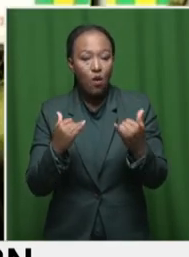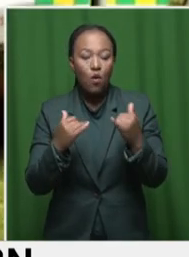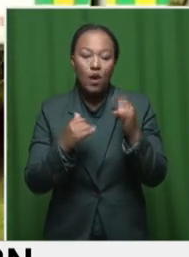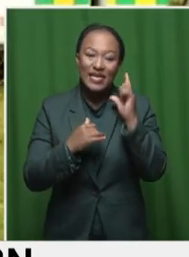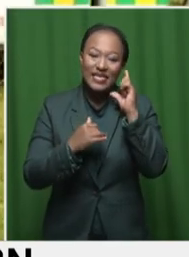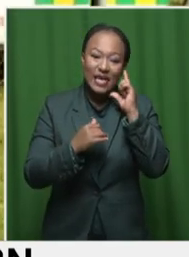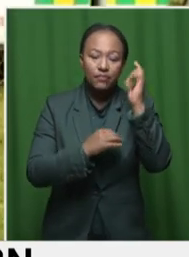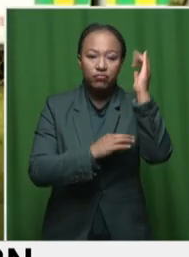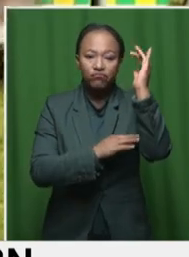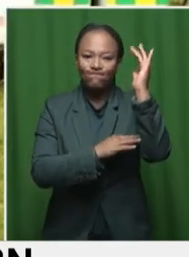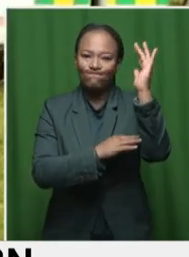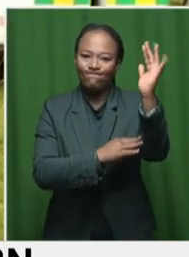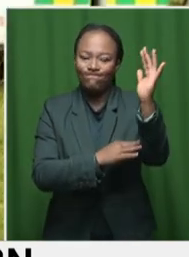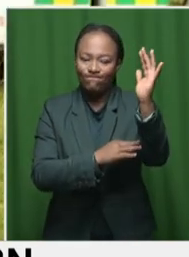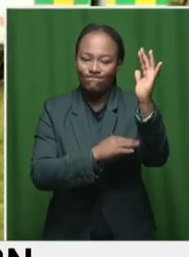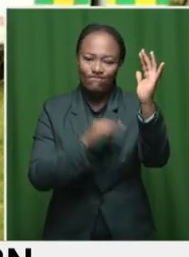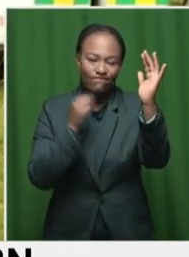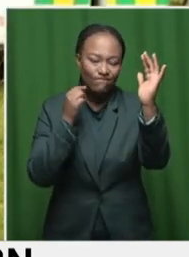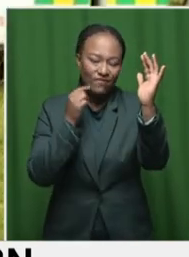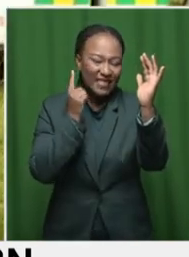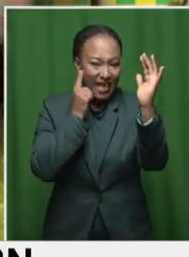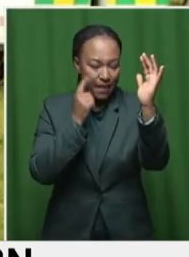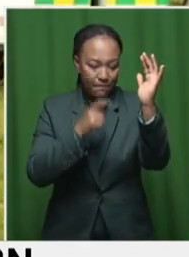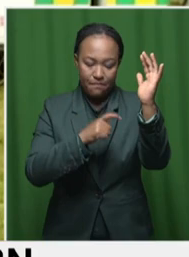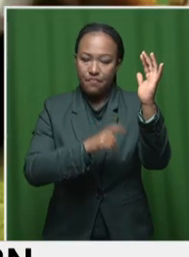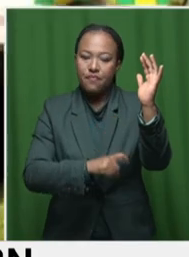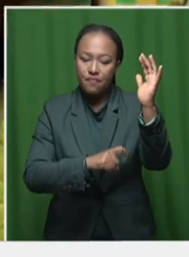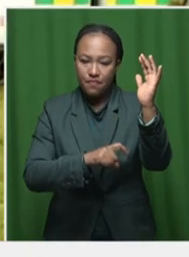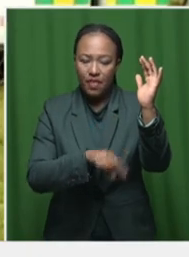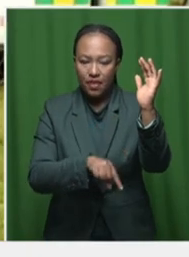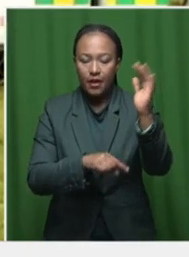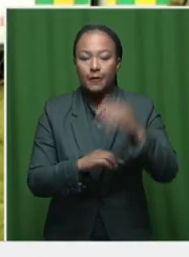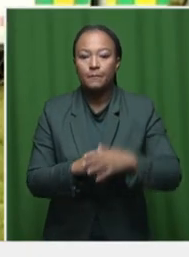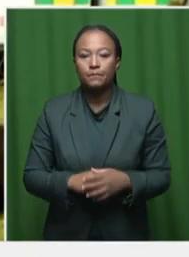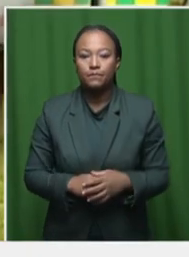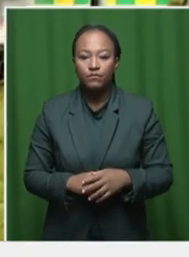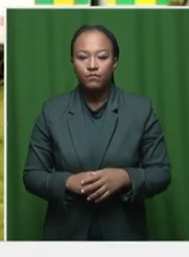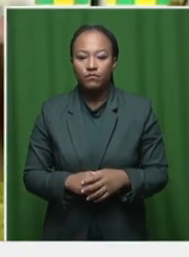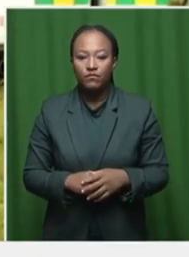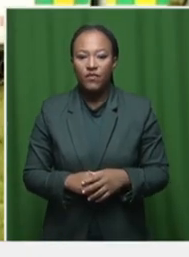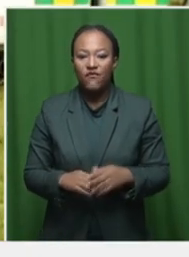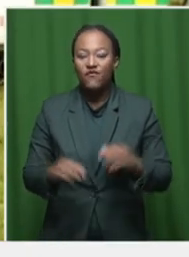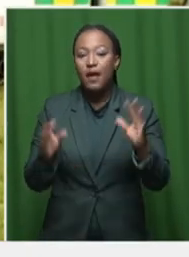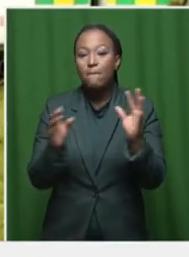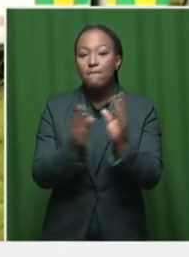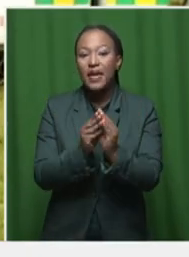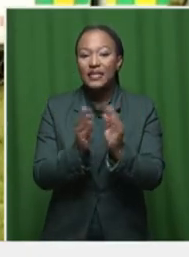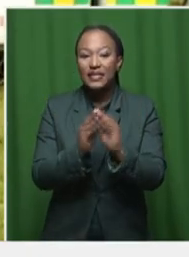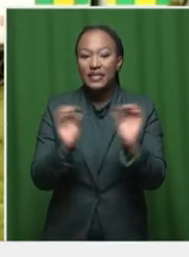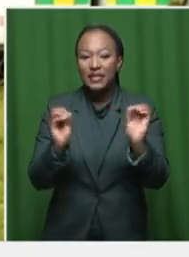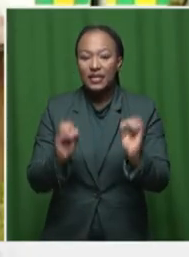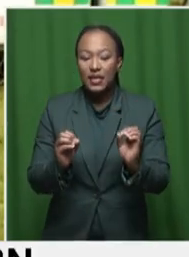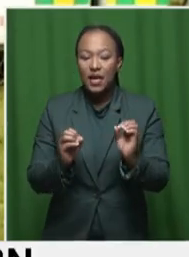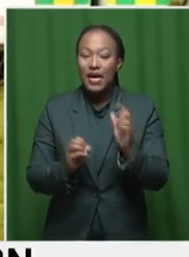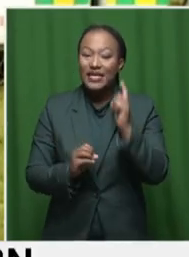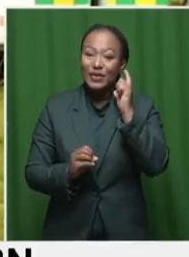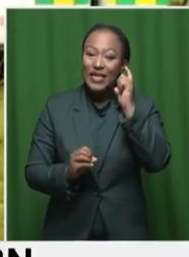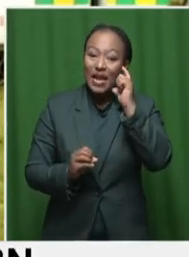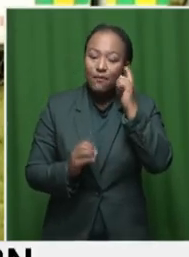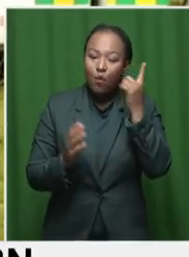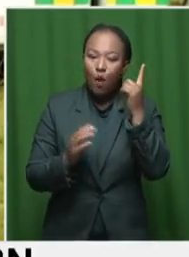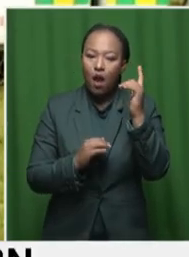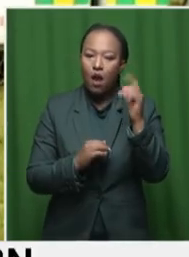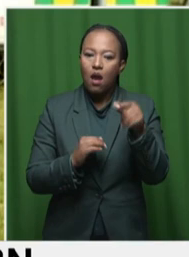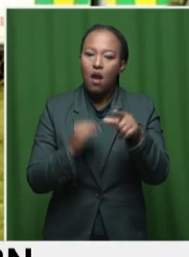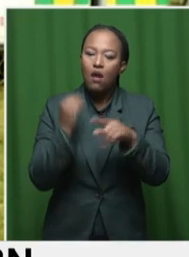It's painful for us. If I leave this Imbizo at night, I will not know the spot I sleep on at the forest, because I